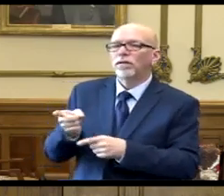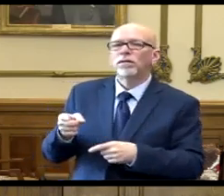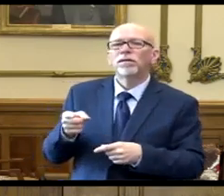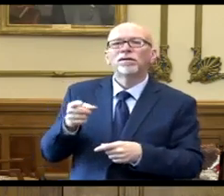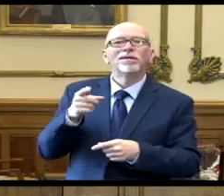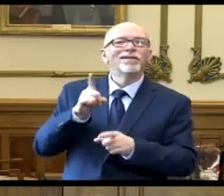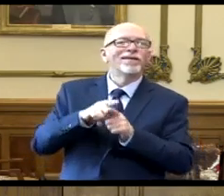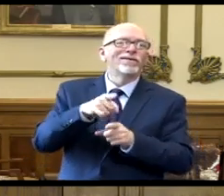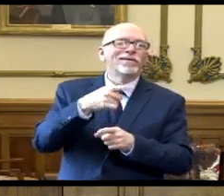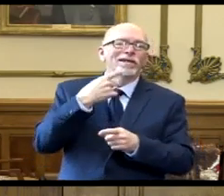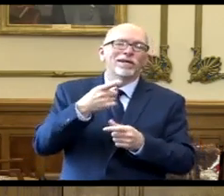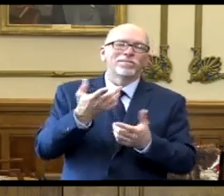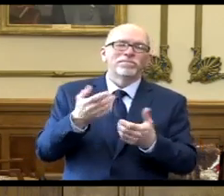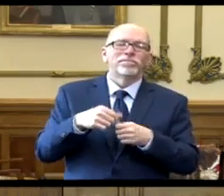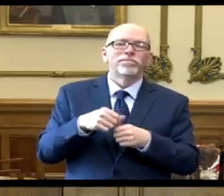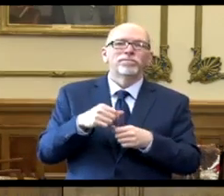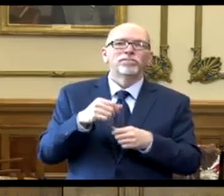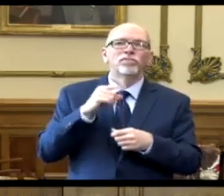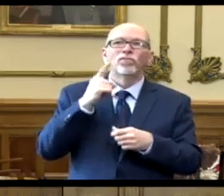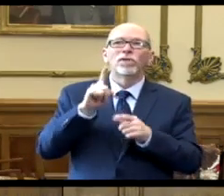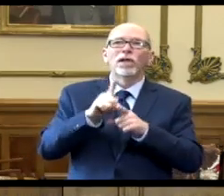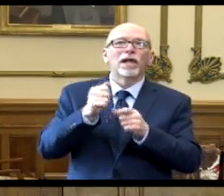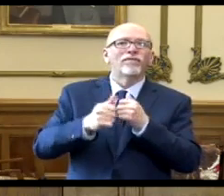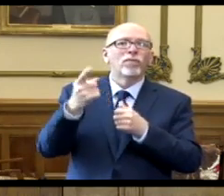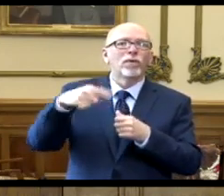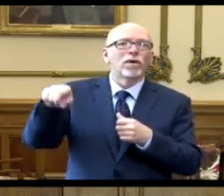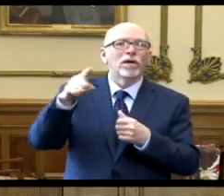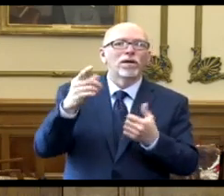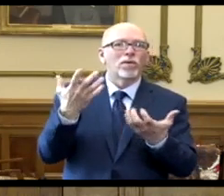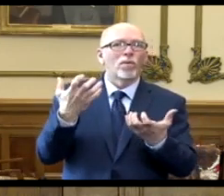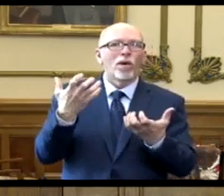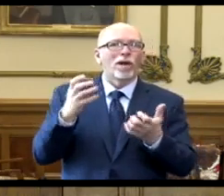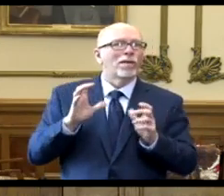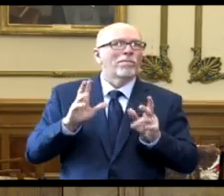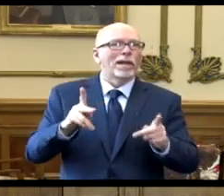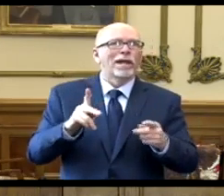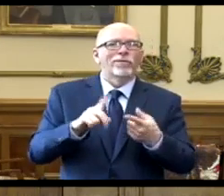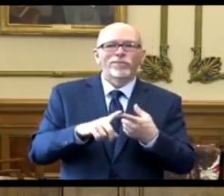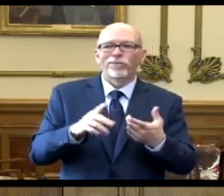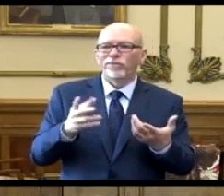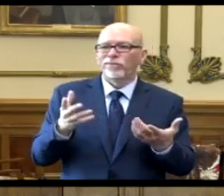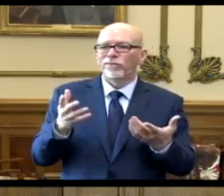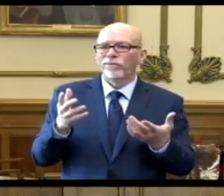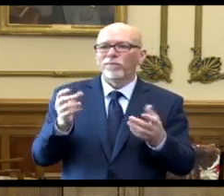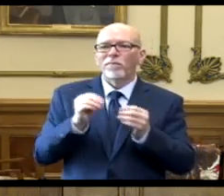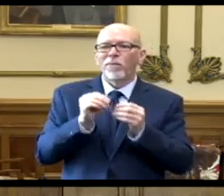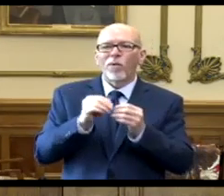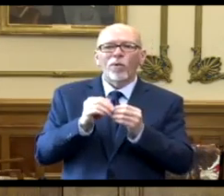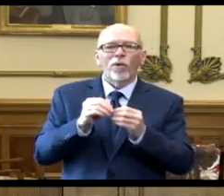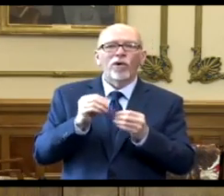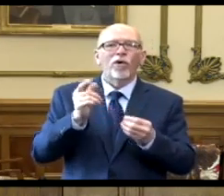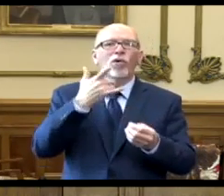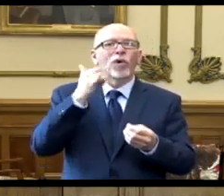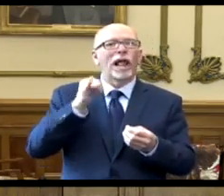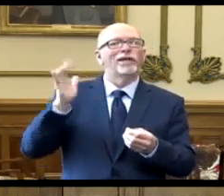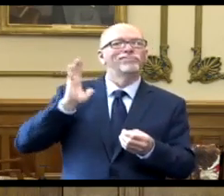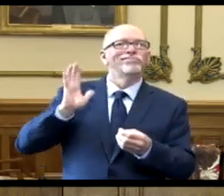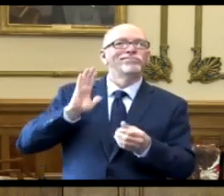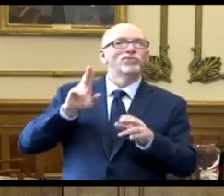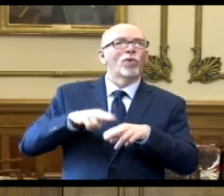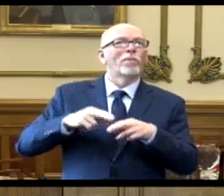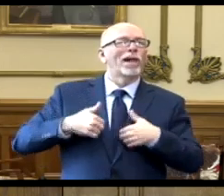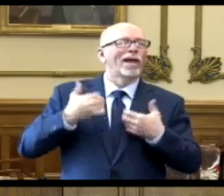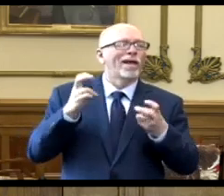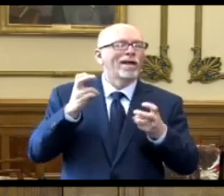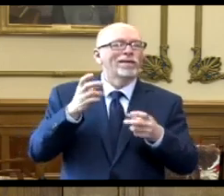as you pointed out, first of all, just like everyone else wants to get back to something more closely resembling normal life, we want